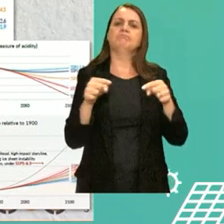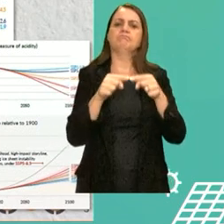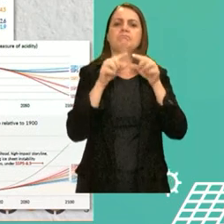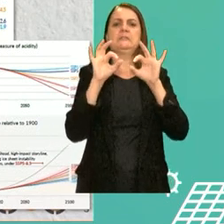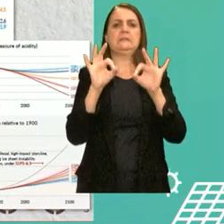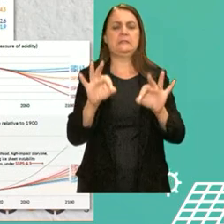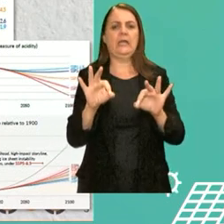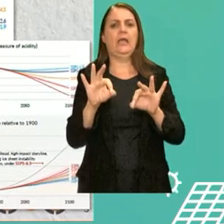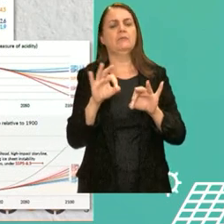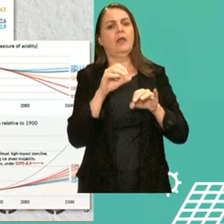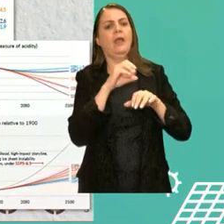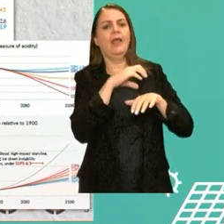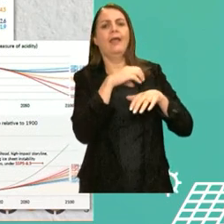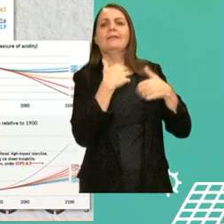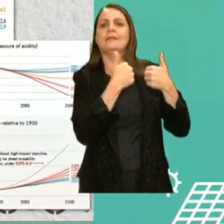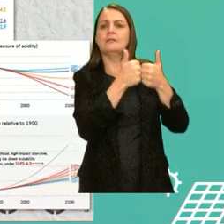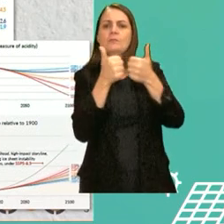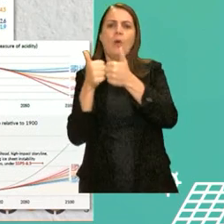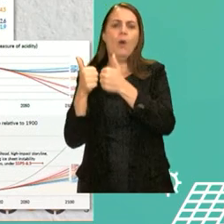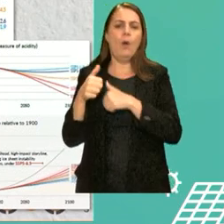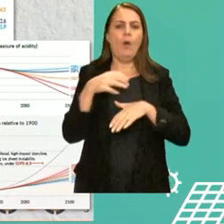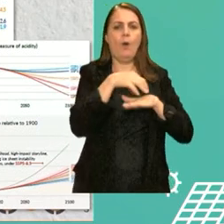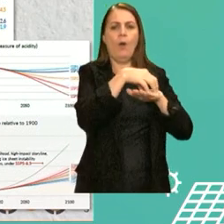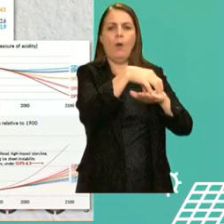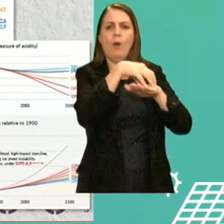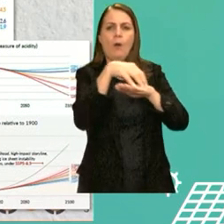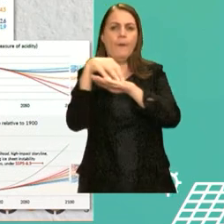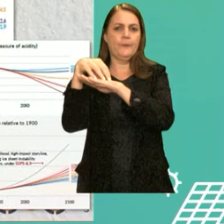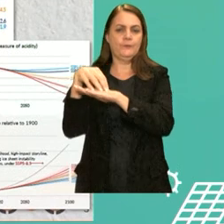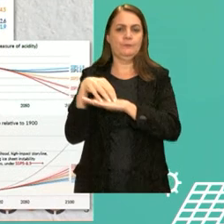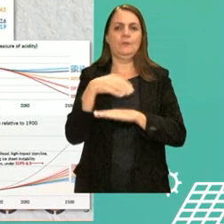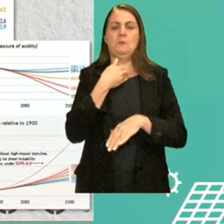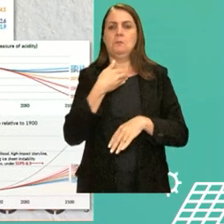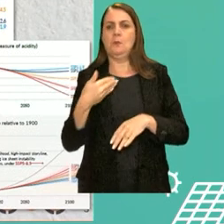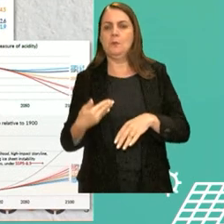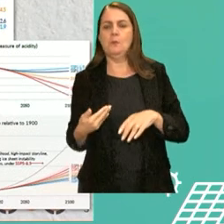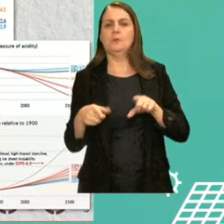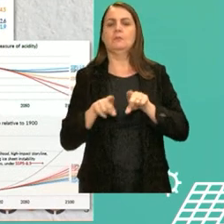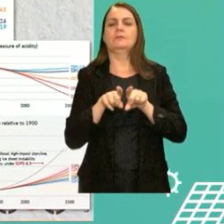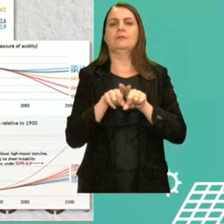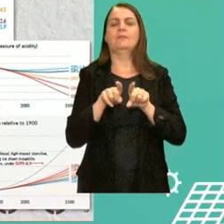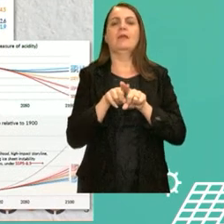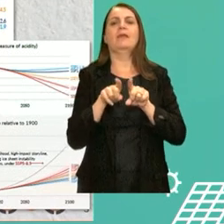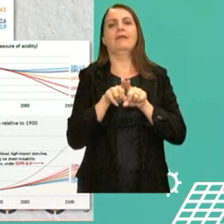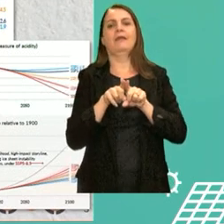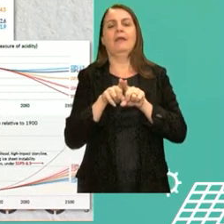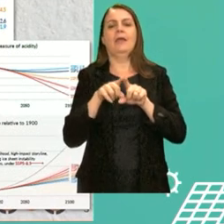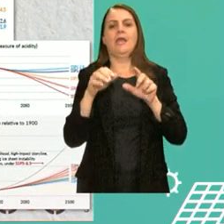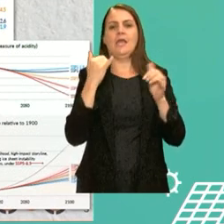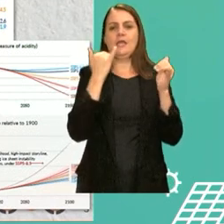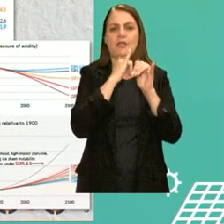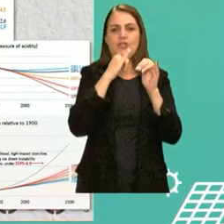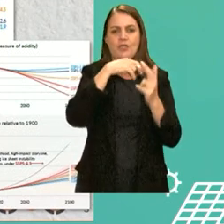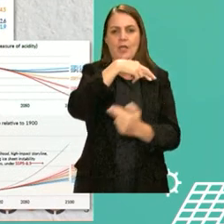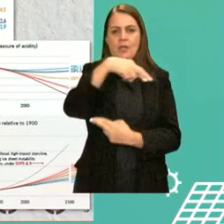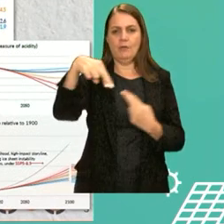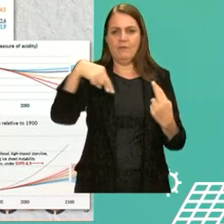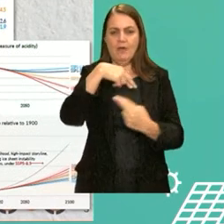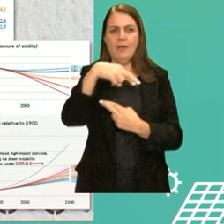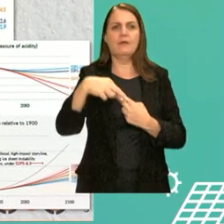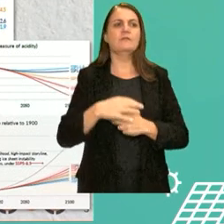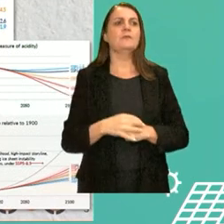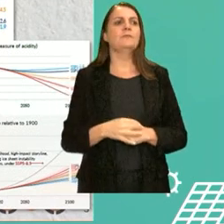transition, renewable energy and public transportation. And here I see some examples on how media